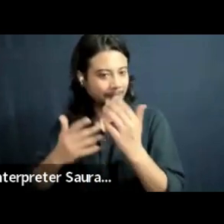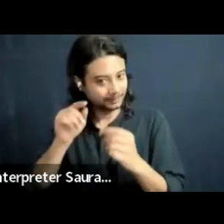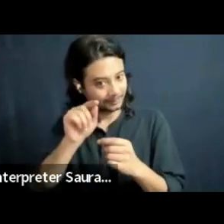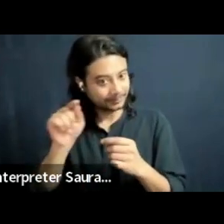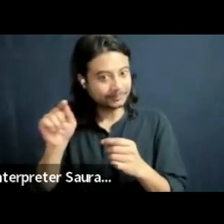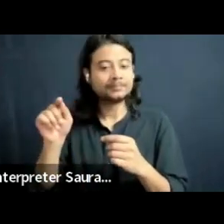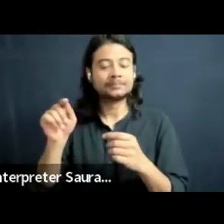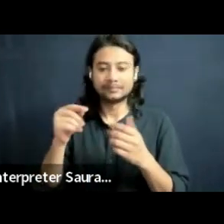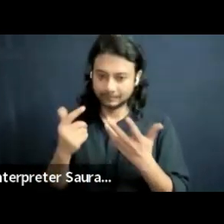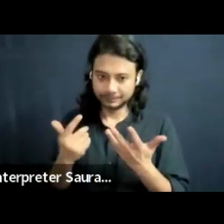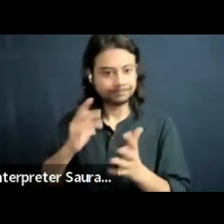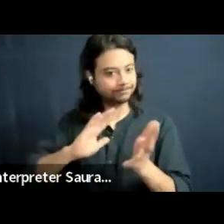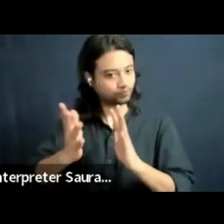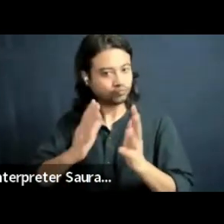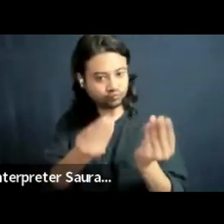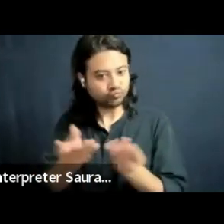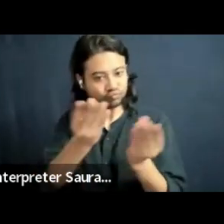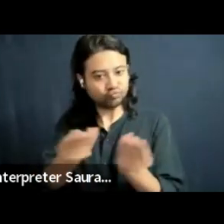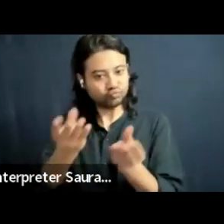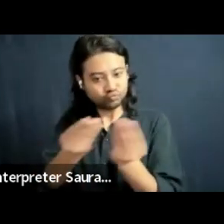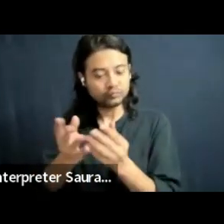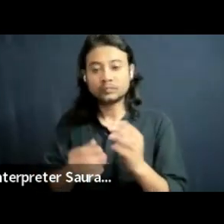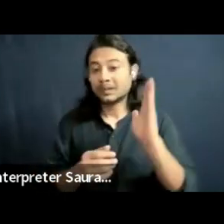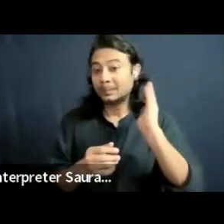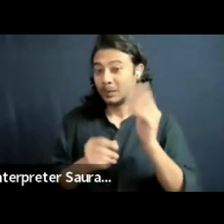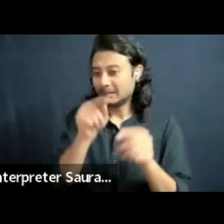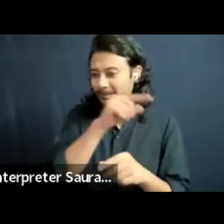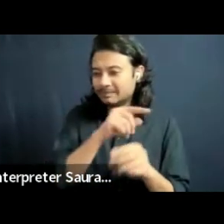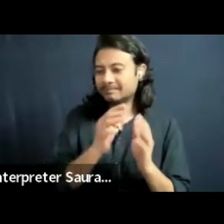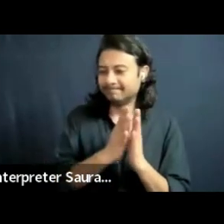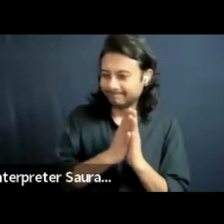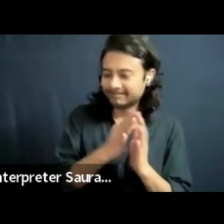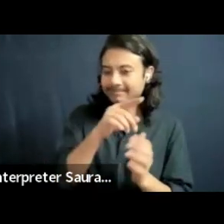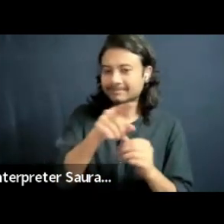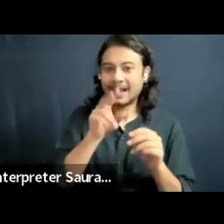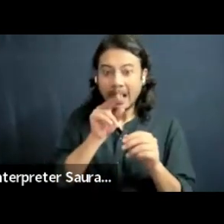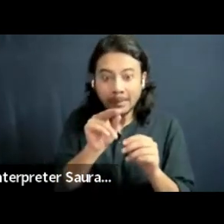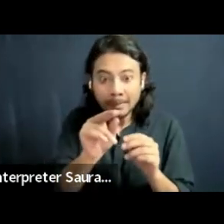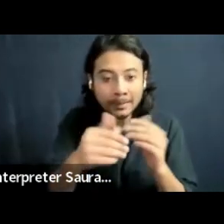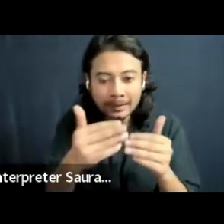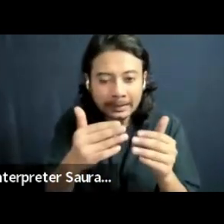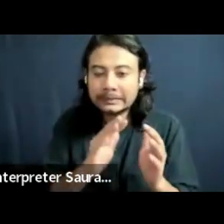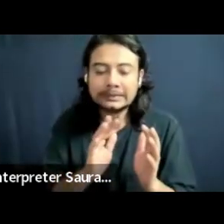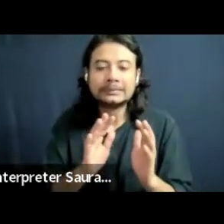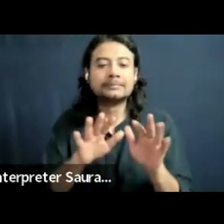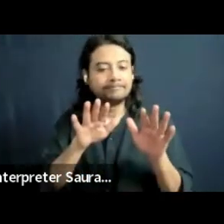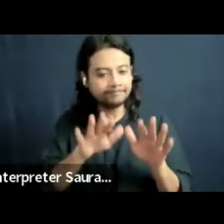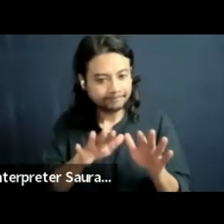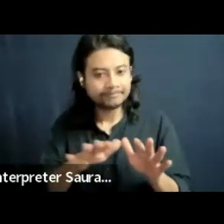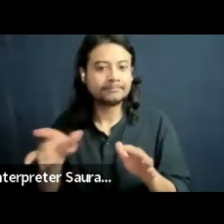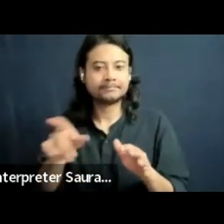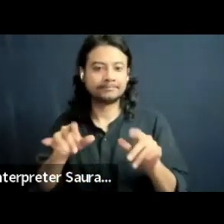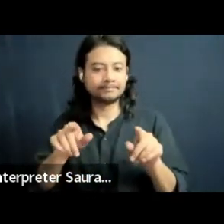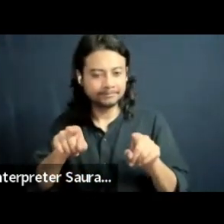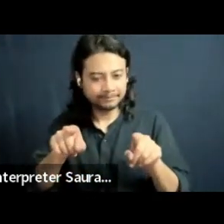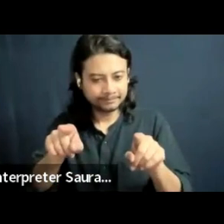them to do the sign language interpretation. And as far as possible, please do not use any acronyms or any word,